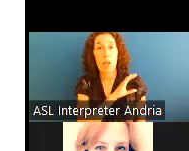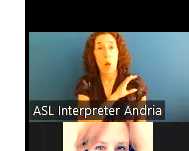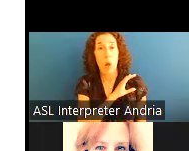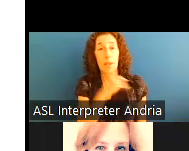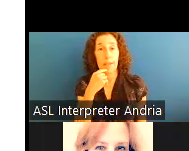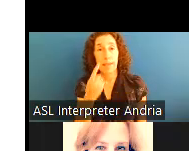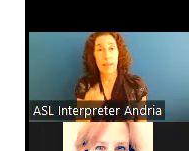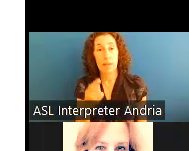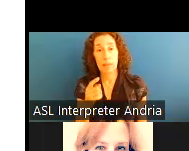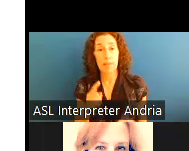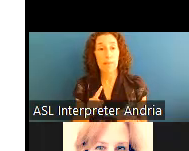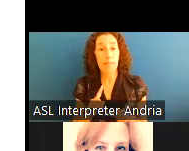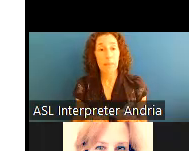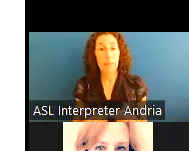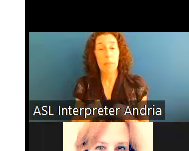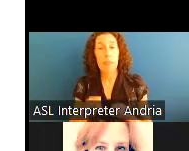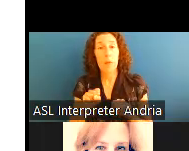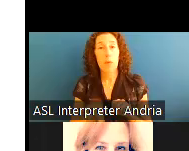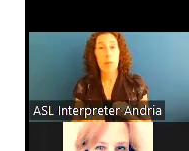crisis center advocate.